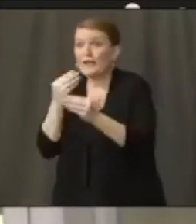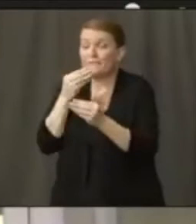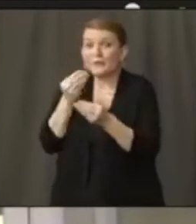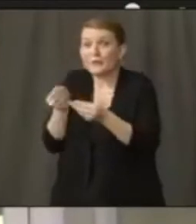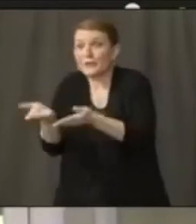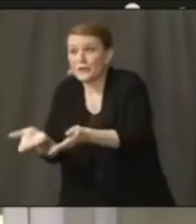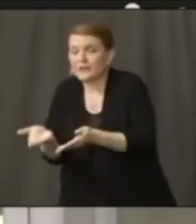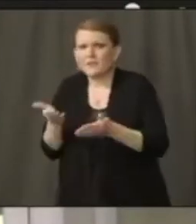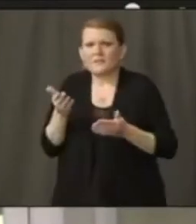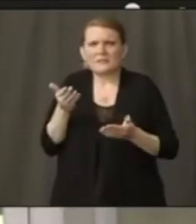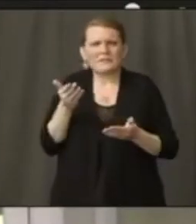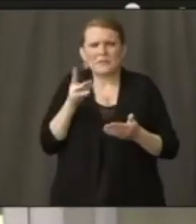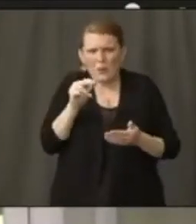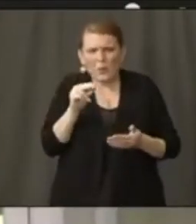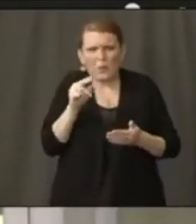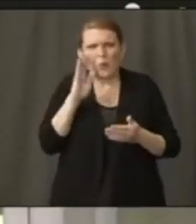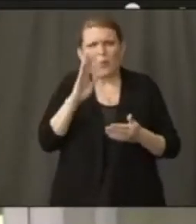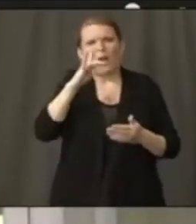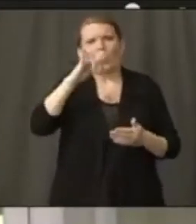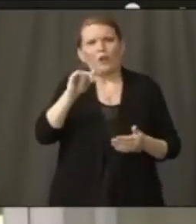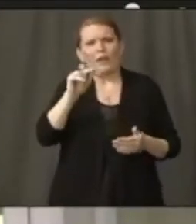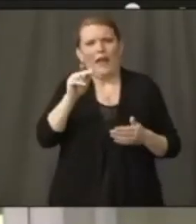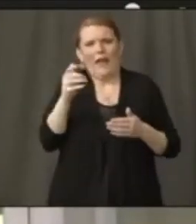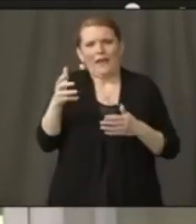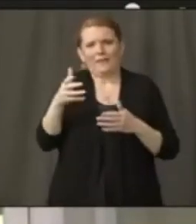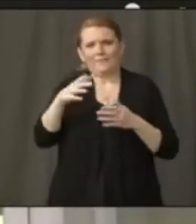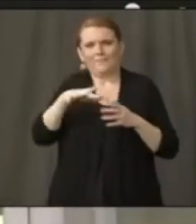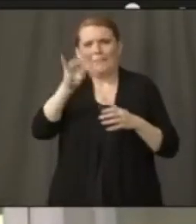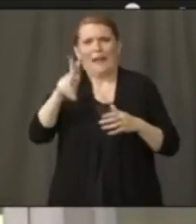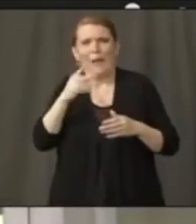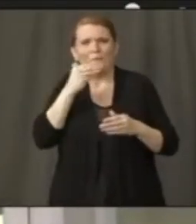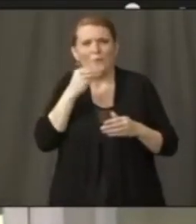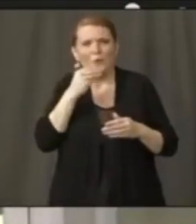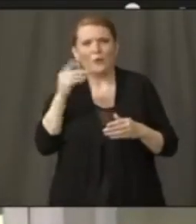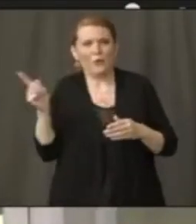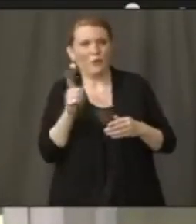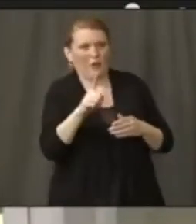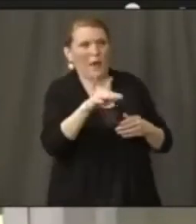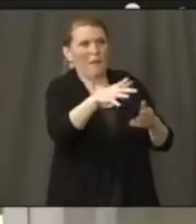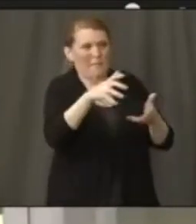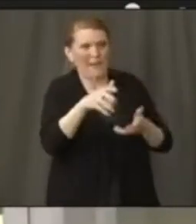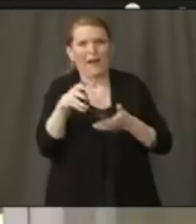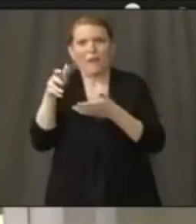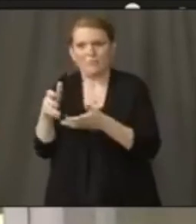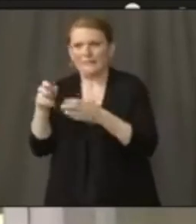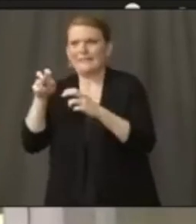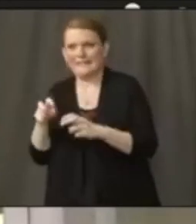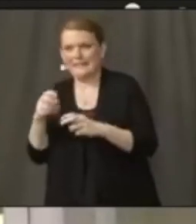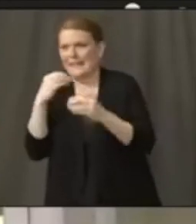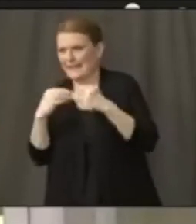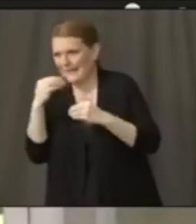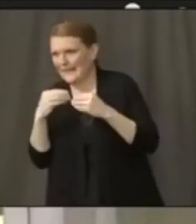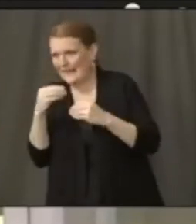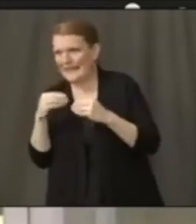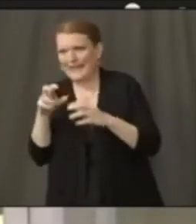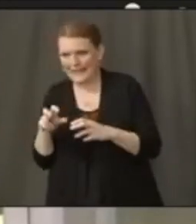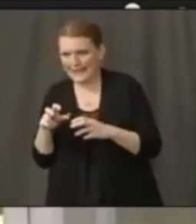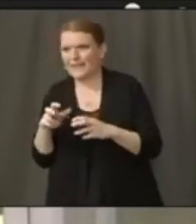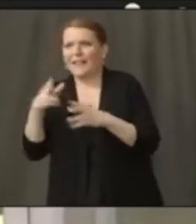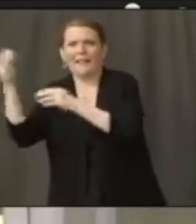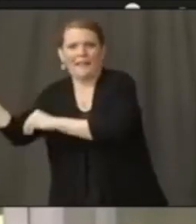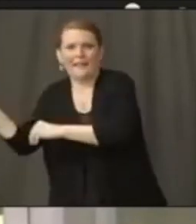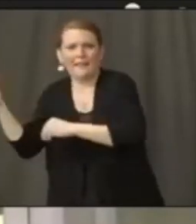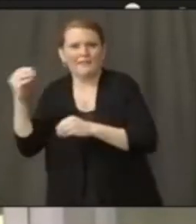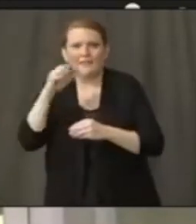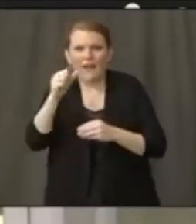We're going to treat it as a takeout. People can take it outside and back their car up next to the picnic table and, you know, enjoy a lunch, and